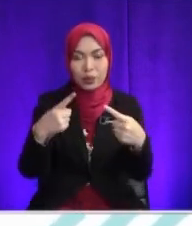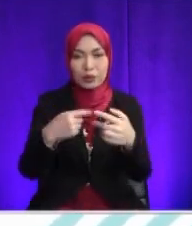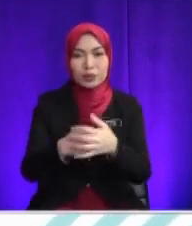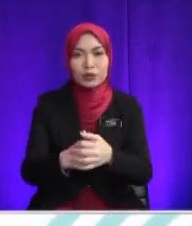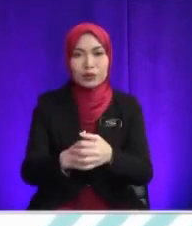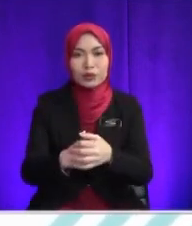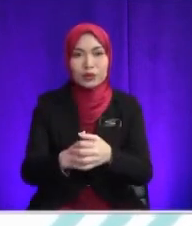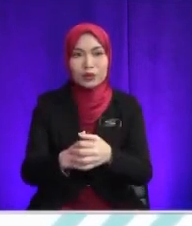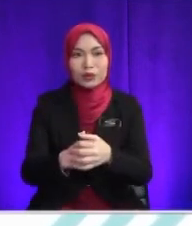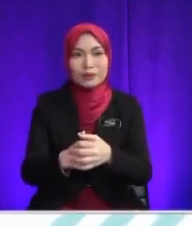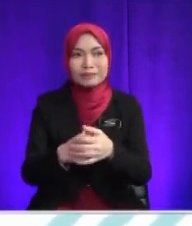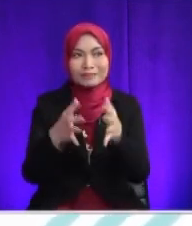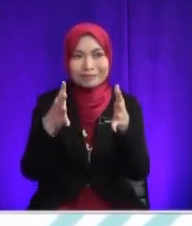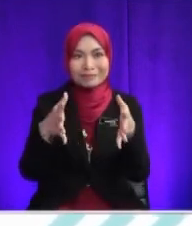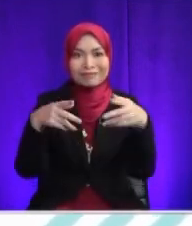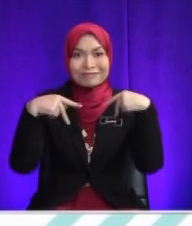or green?